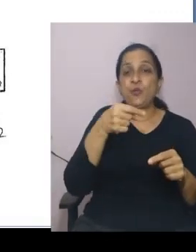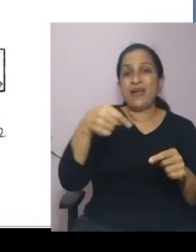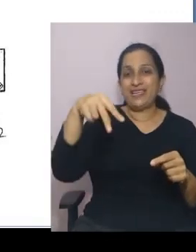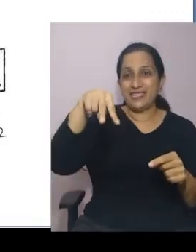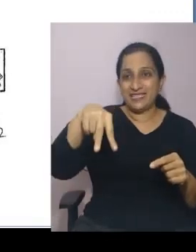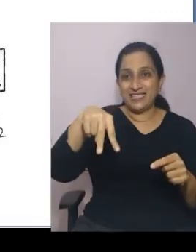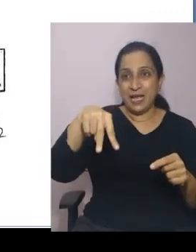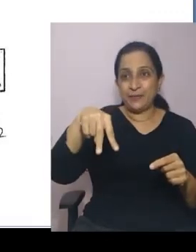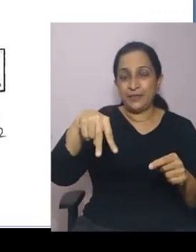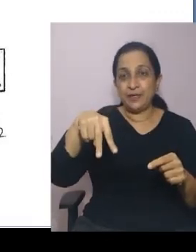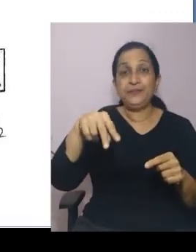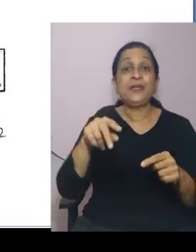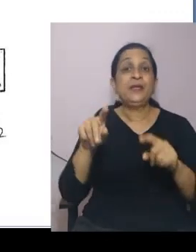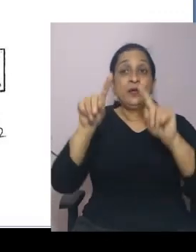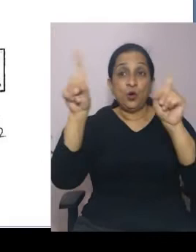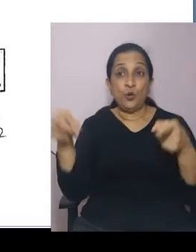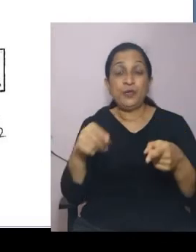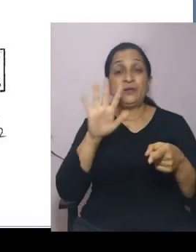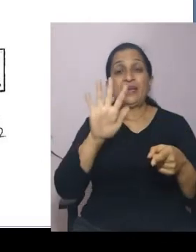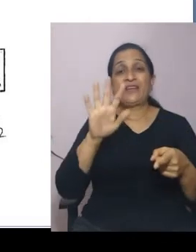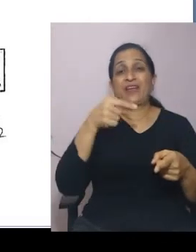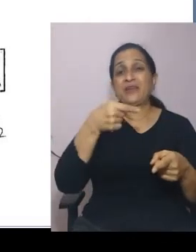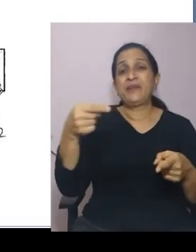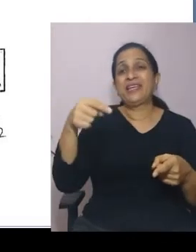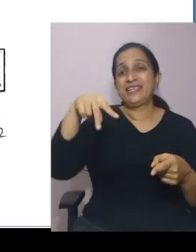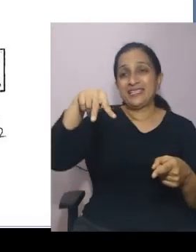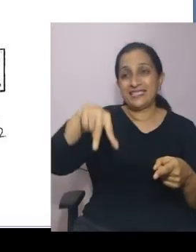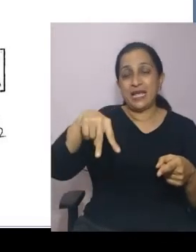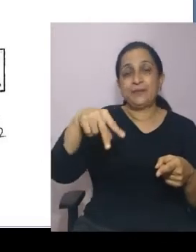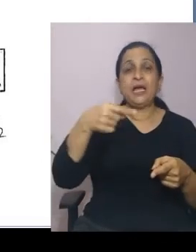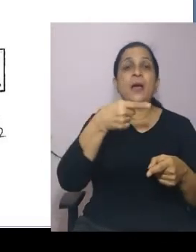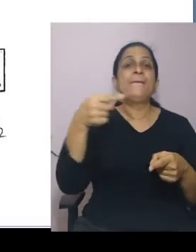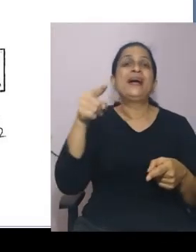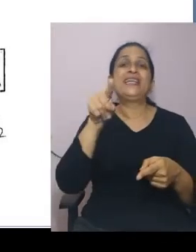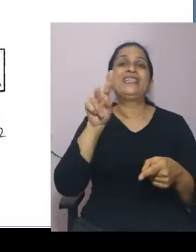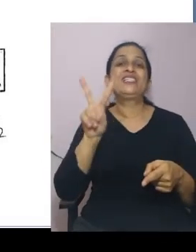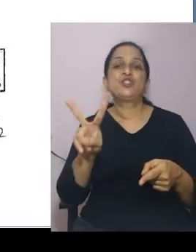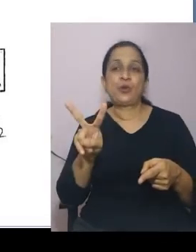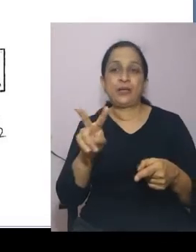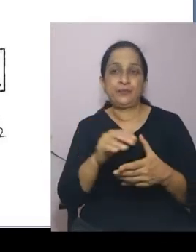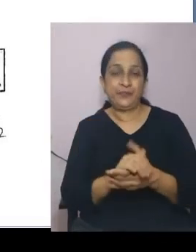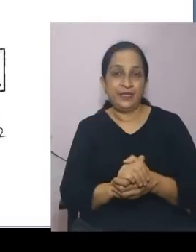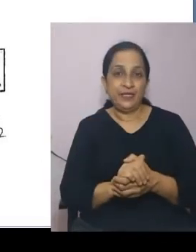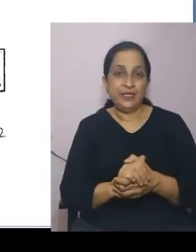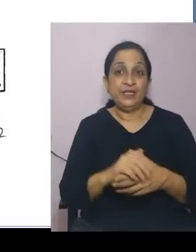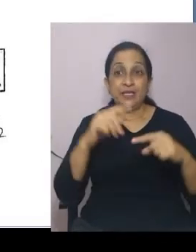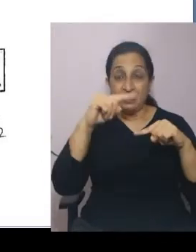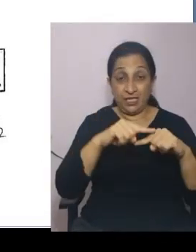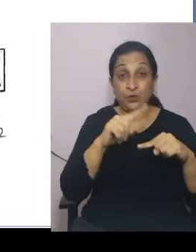2. You simplify this one, okay, that is this into this